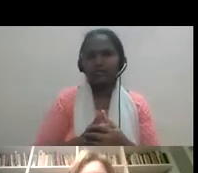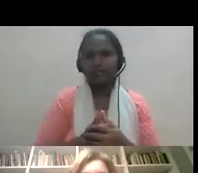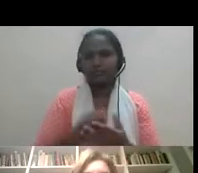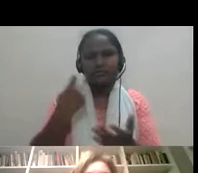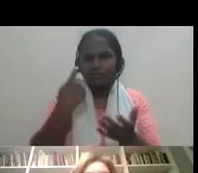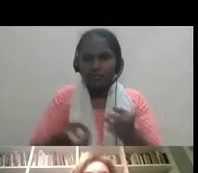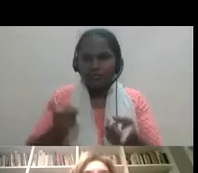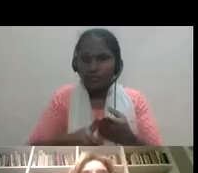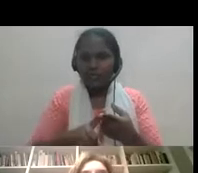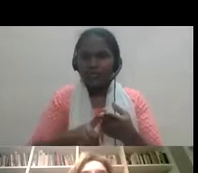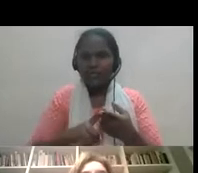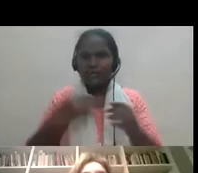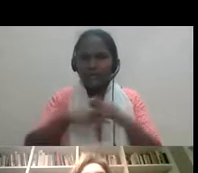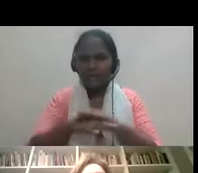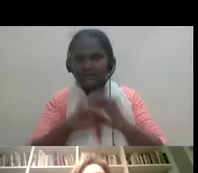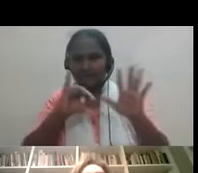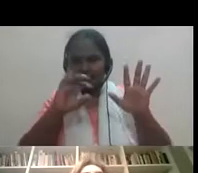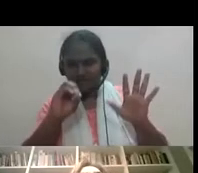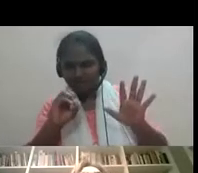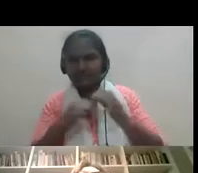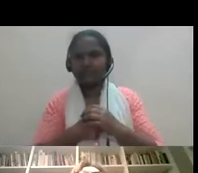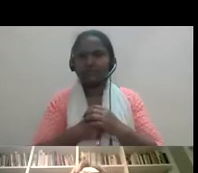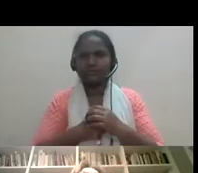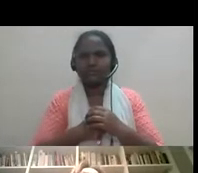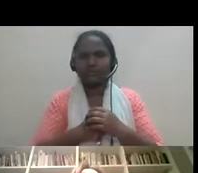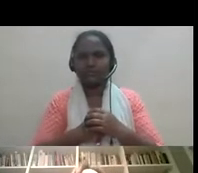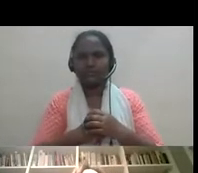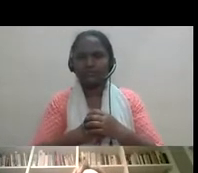What has happened is that in the 60s, you know,